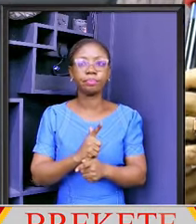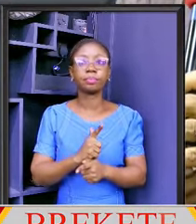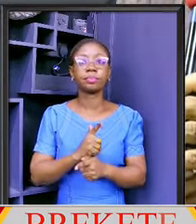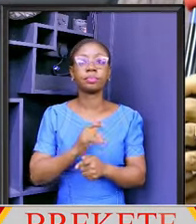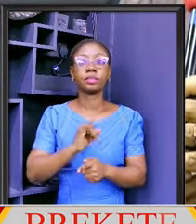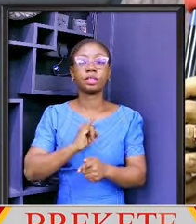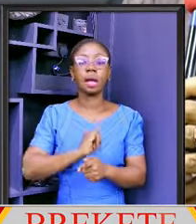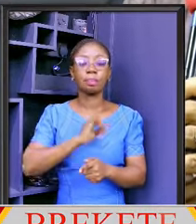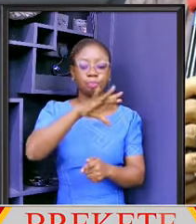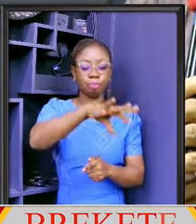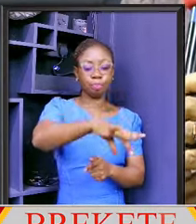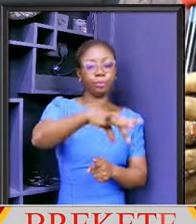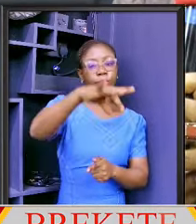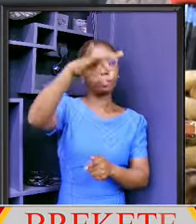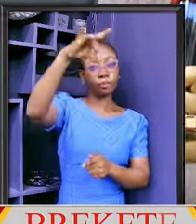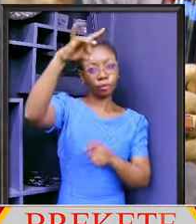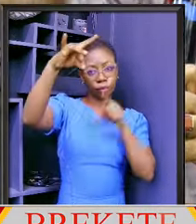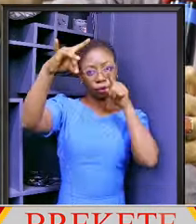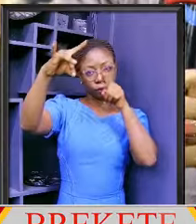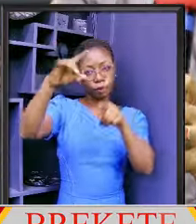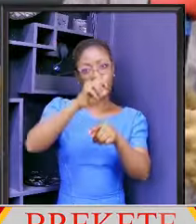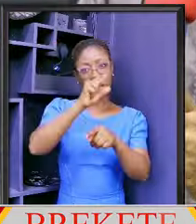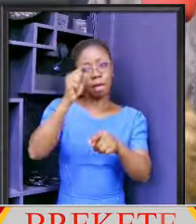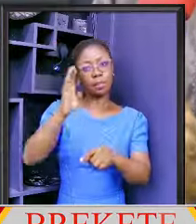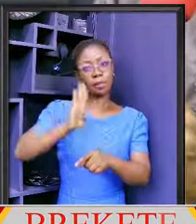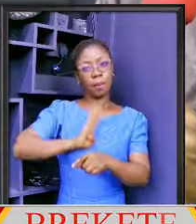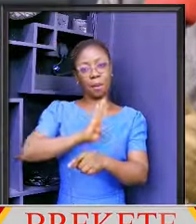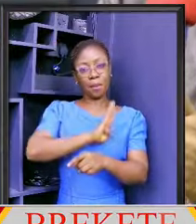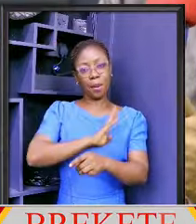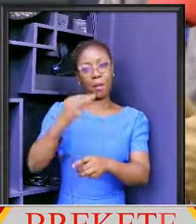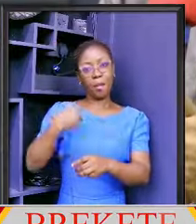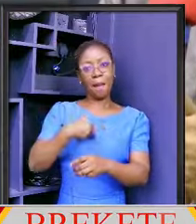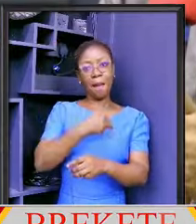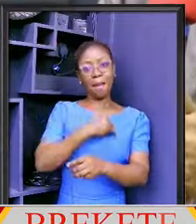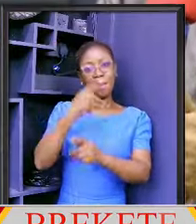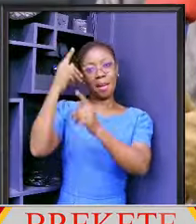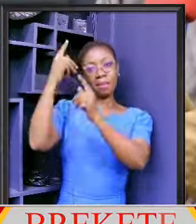I nominate you as a board member.